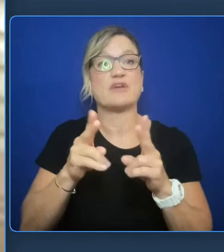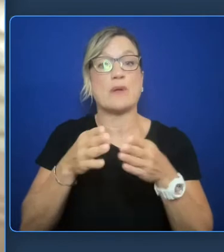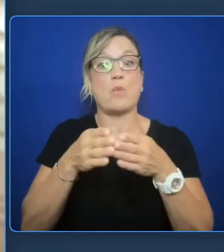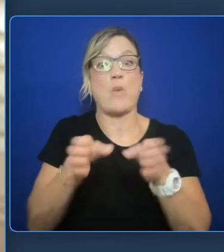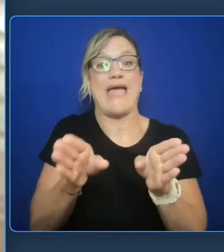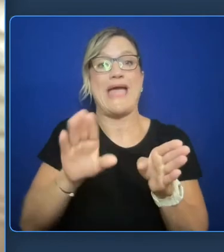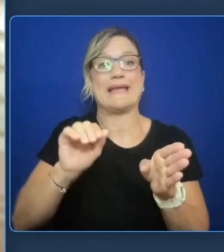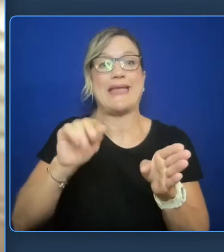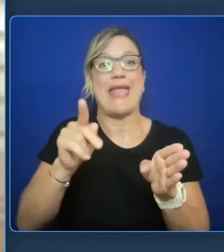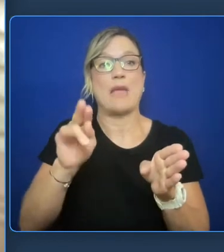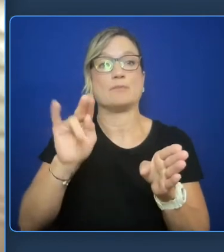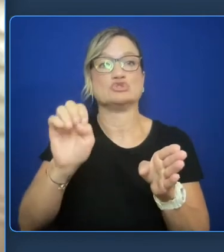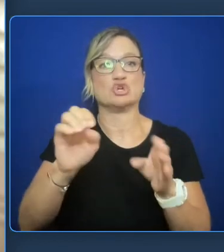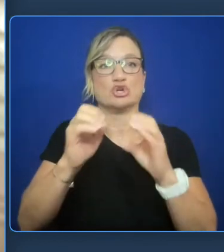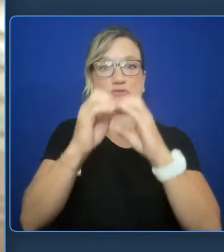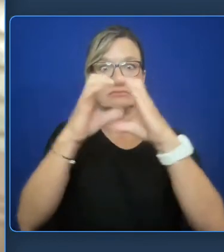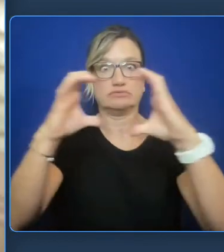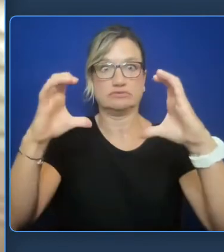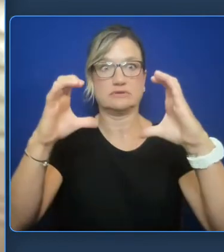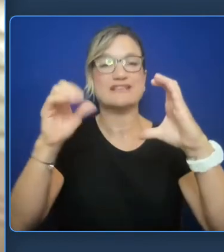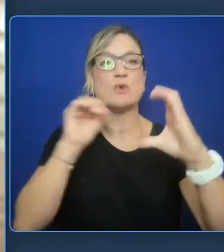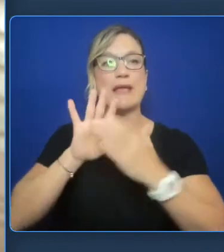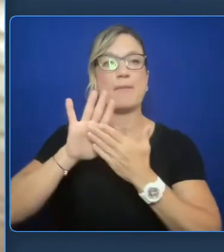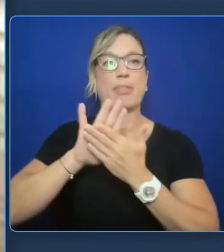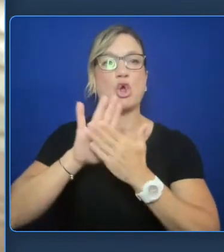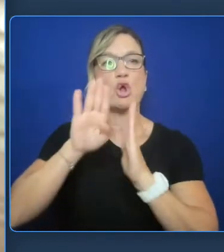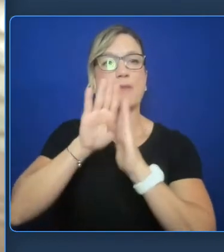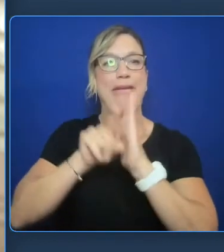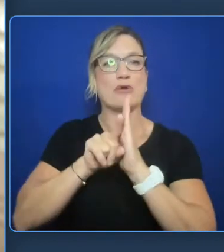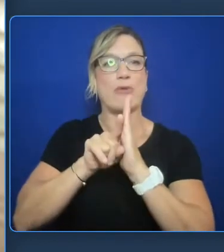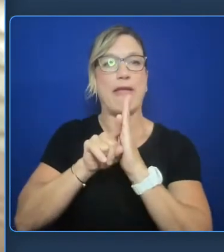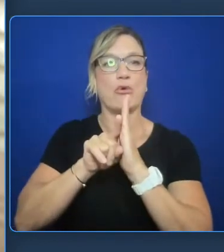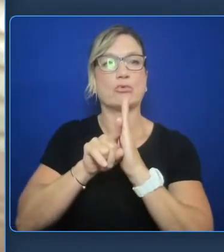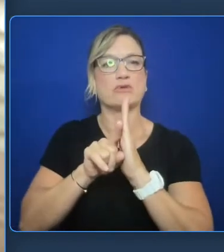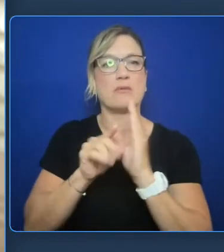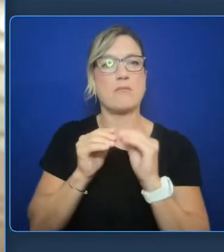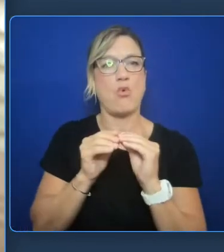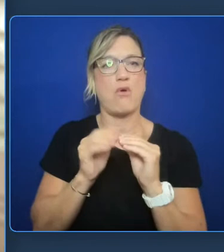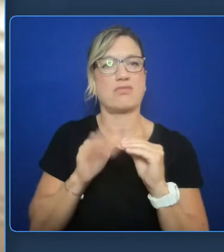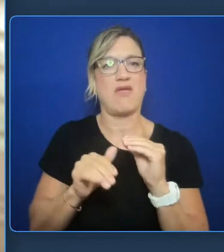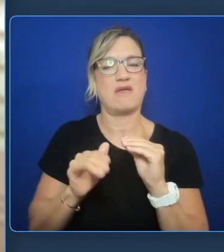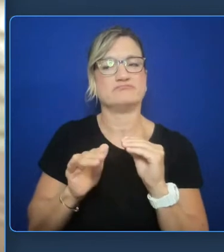wide aperture, so I can blur out the background a little bit more than I normally would be able to.